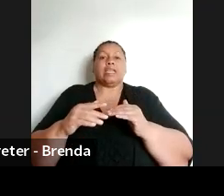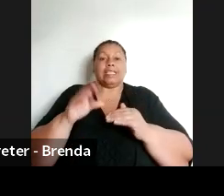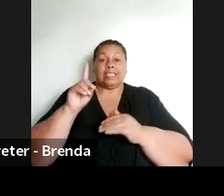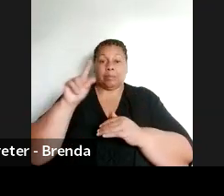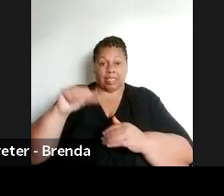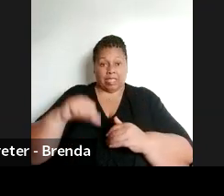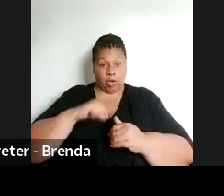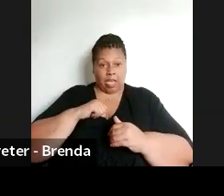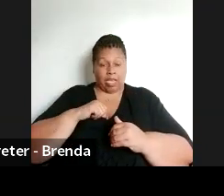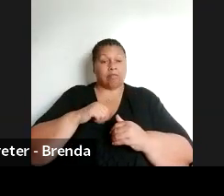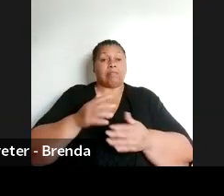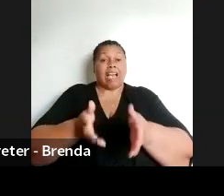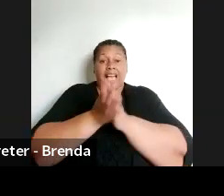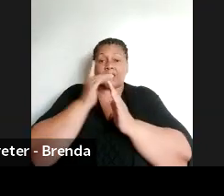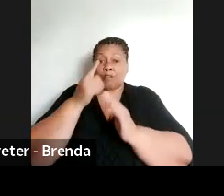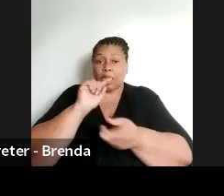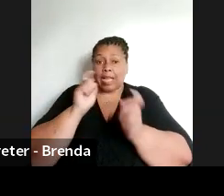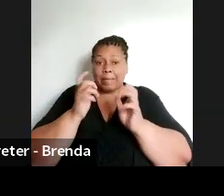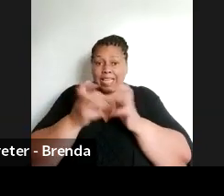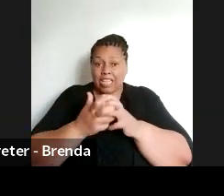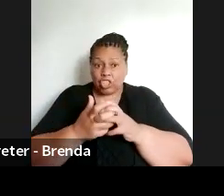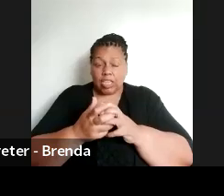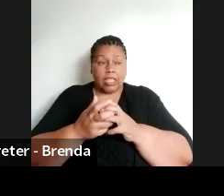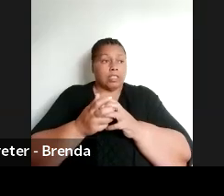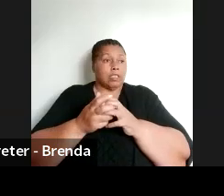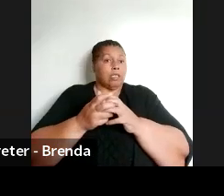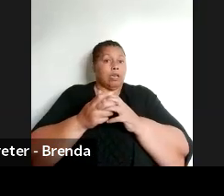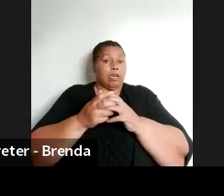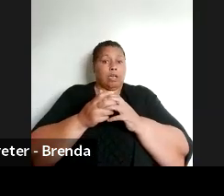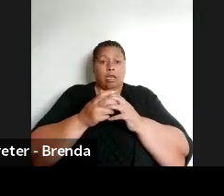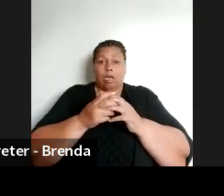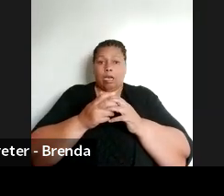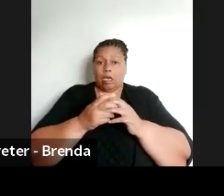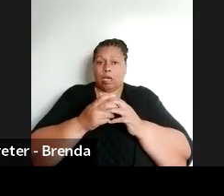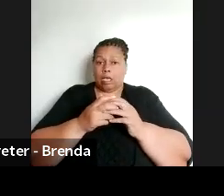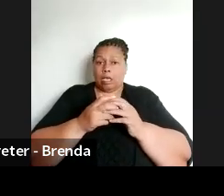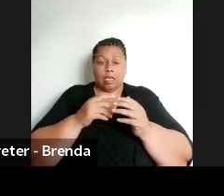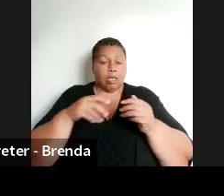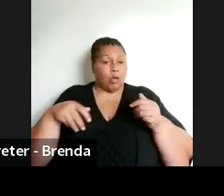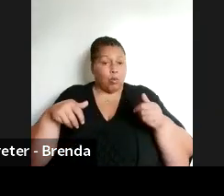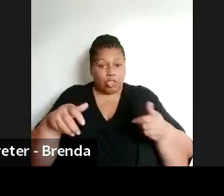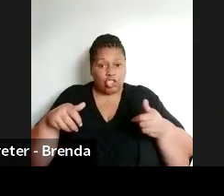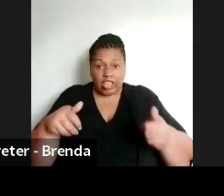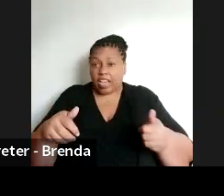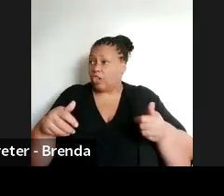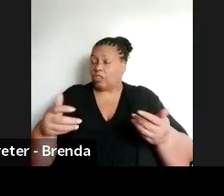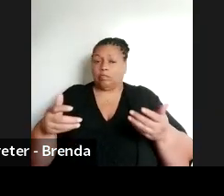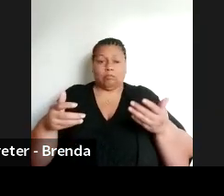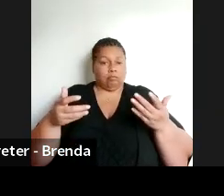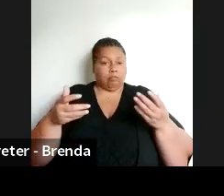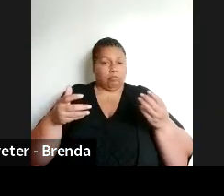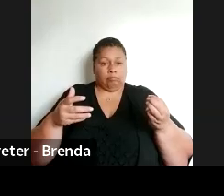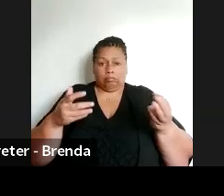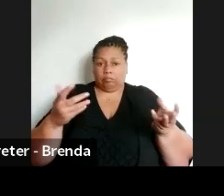for accommodations. Maybe something I'm learning, I'm a new wheelchair user, y'all. And like,